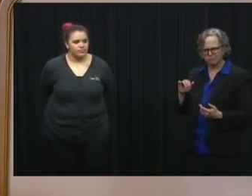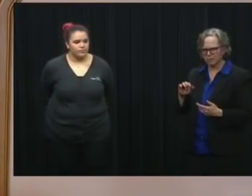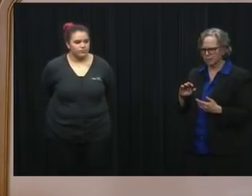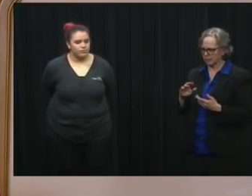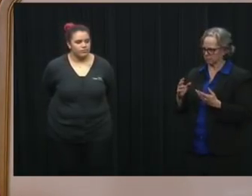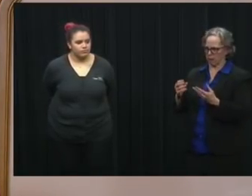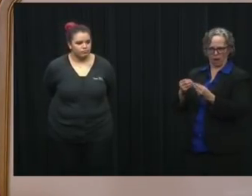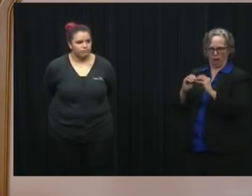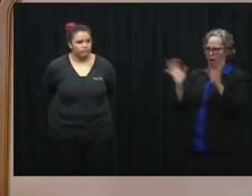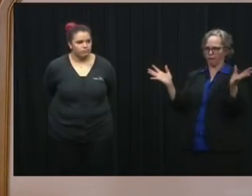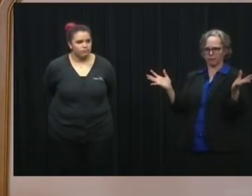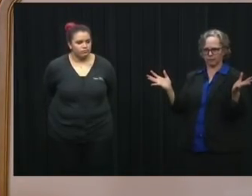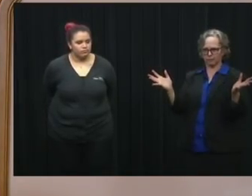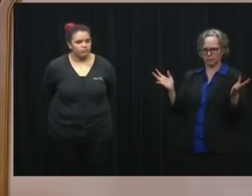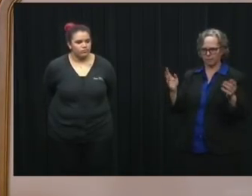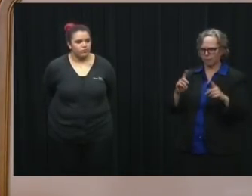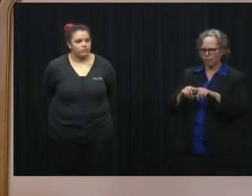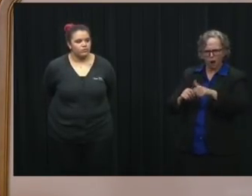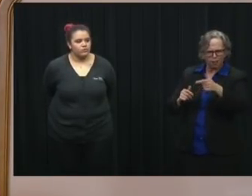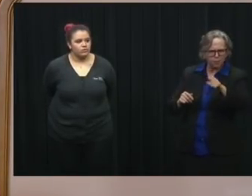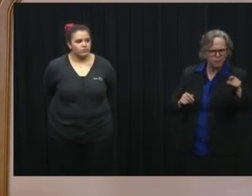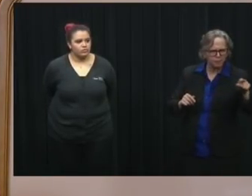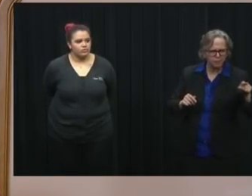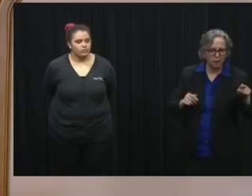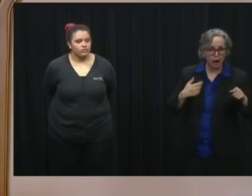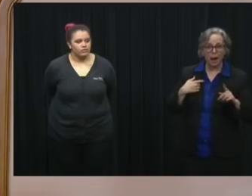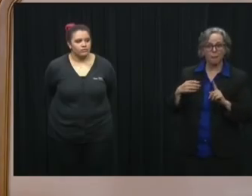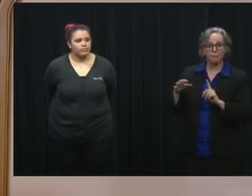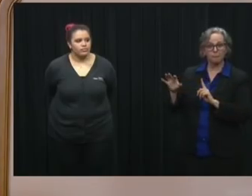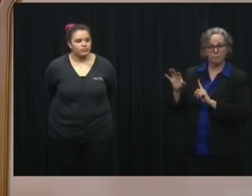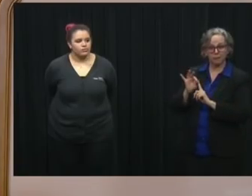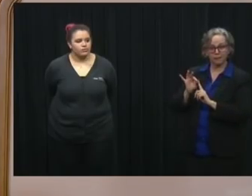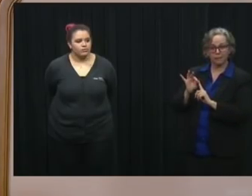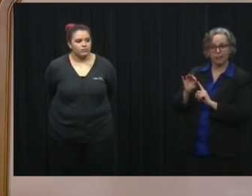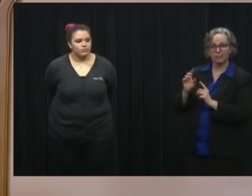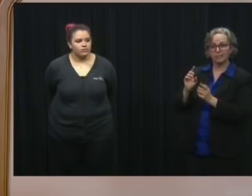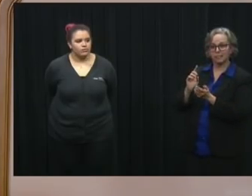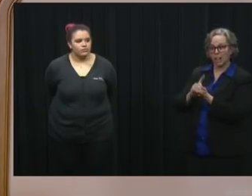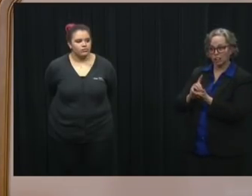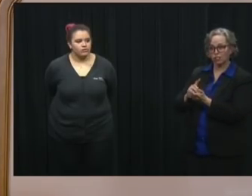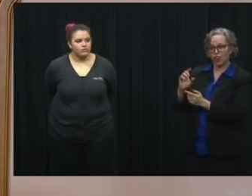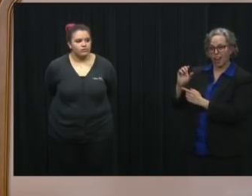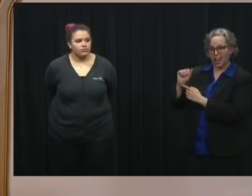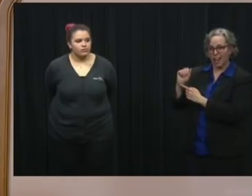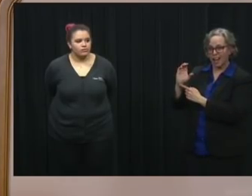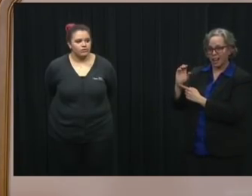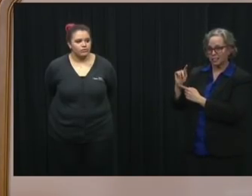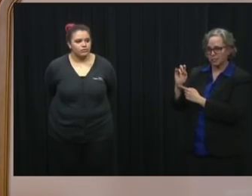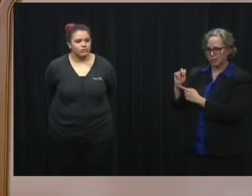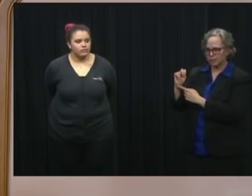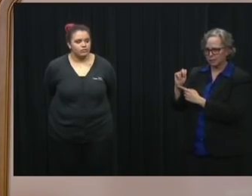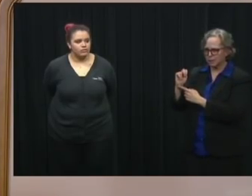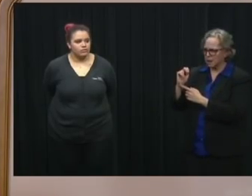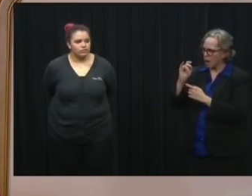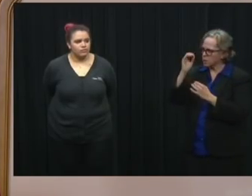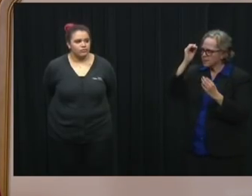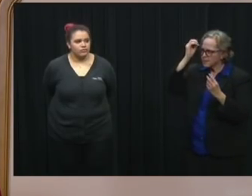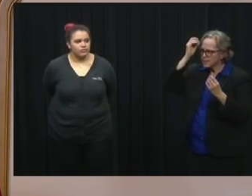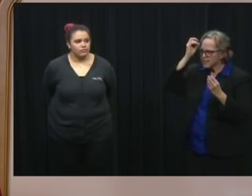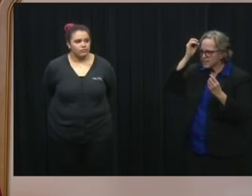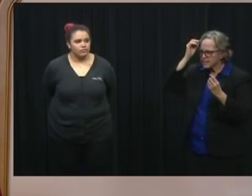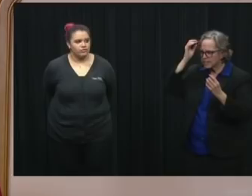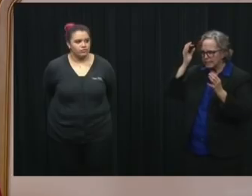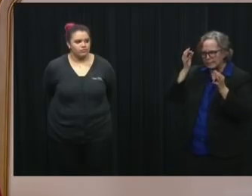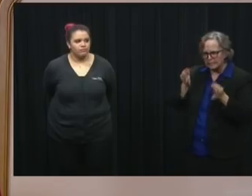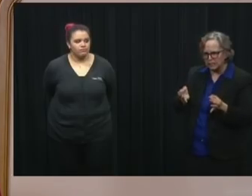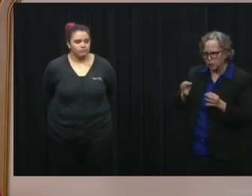when I picked Dr. Acton, it was a very conscious decision. And what I wanted to make sure we did is to, number one,